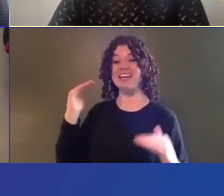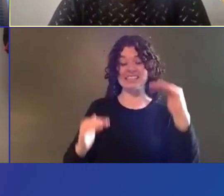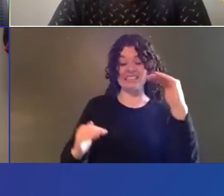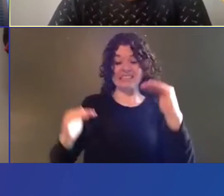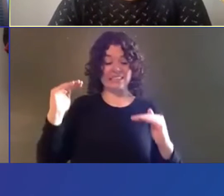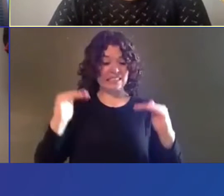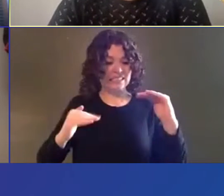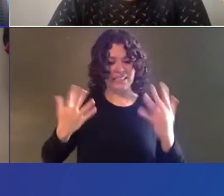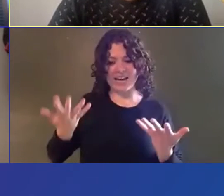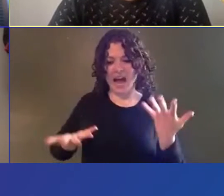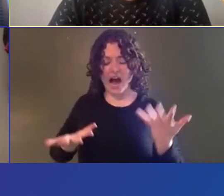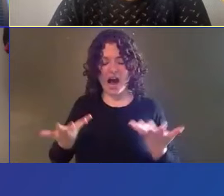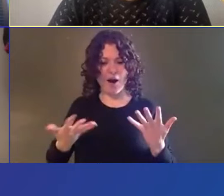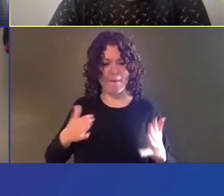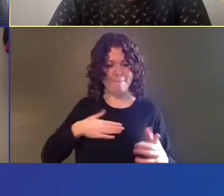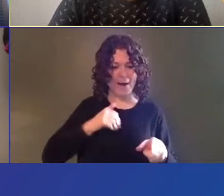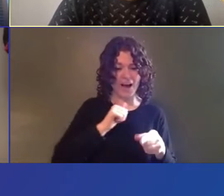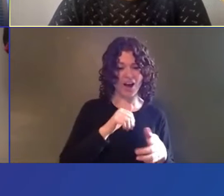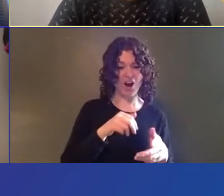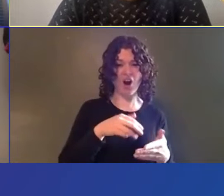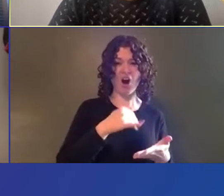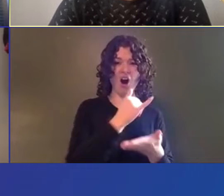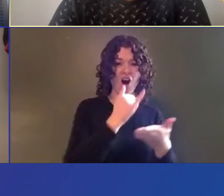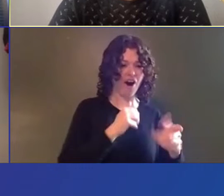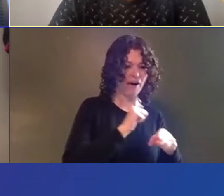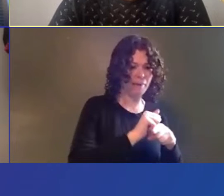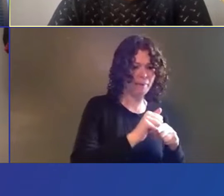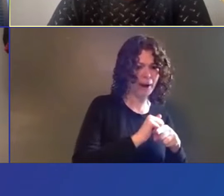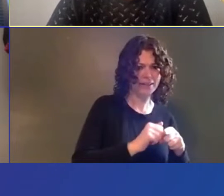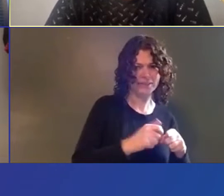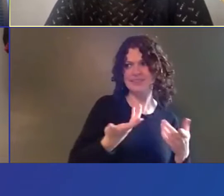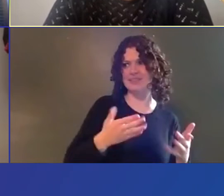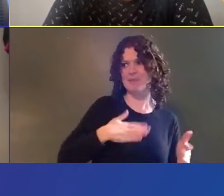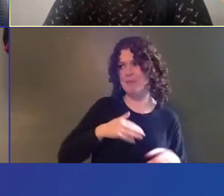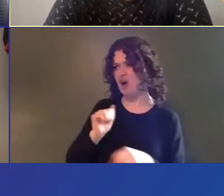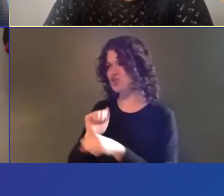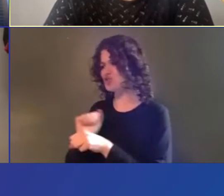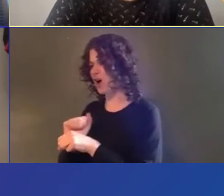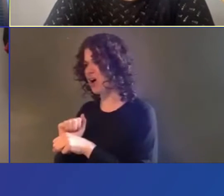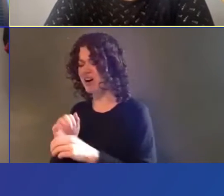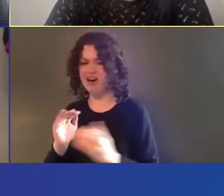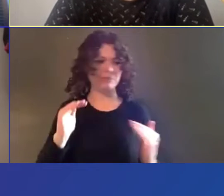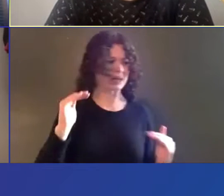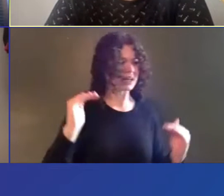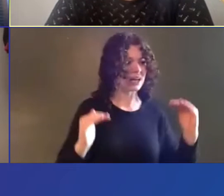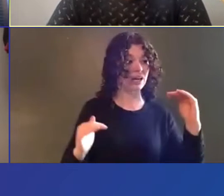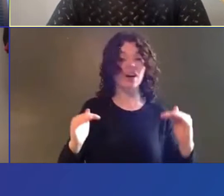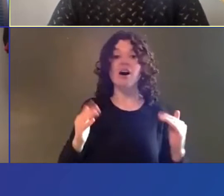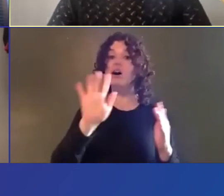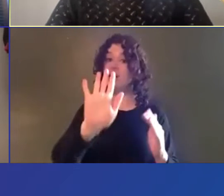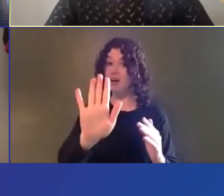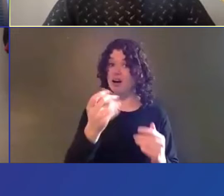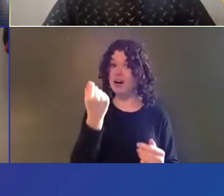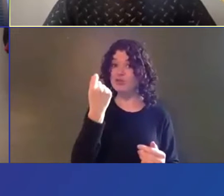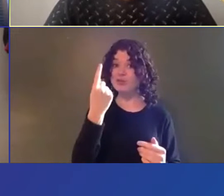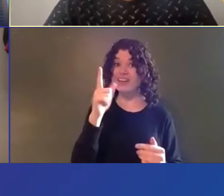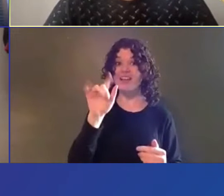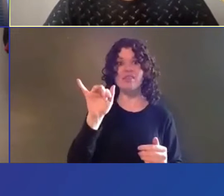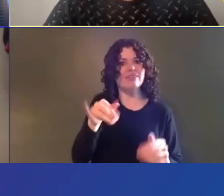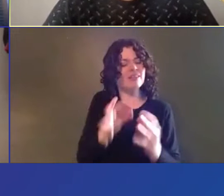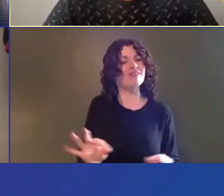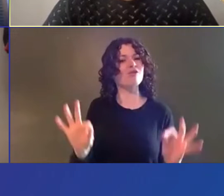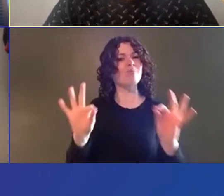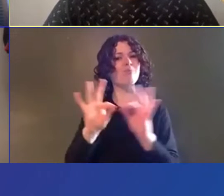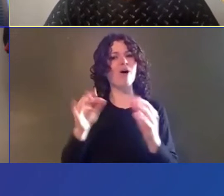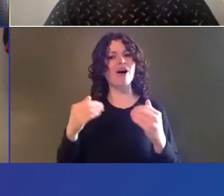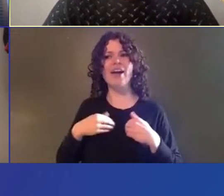to maintain a practice while you have to do other things, and also you want to do other things. I mean, this has been, for me, I've never